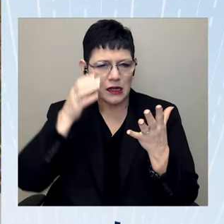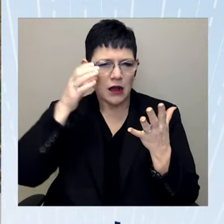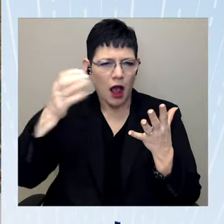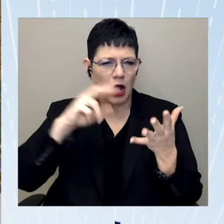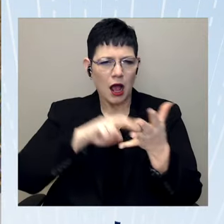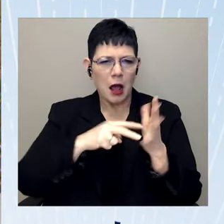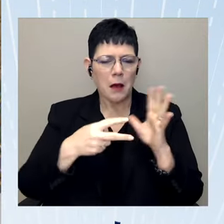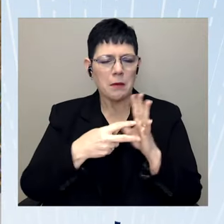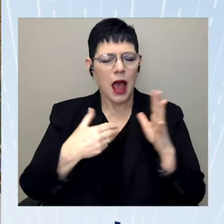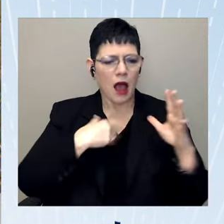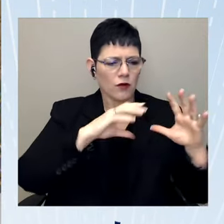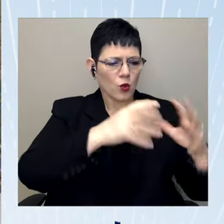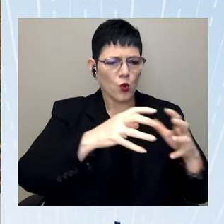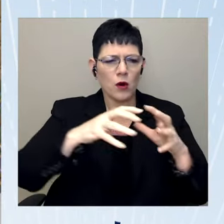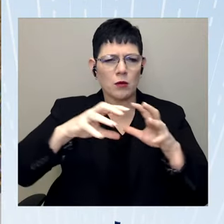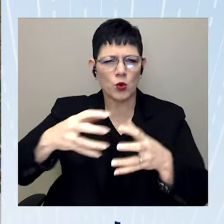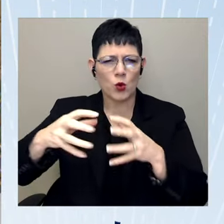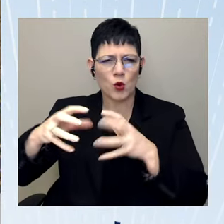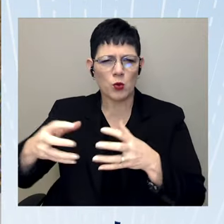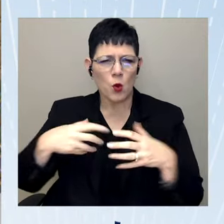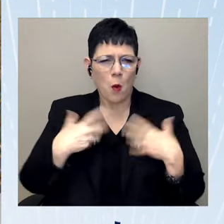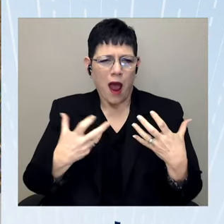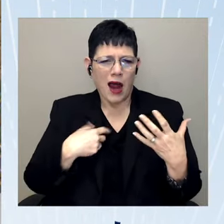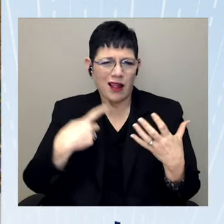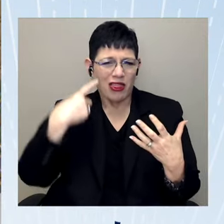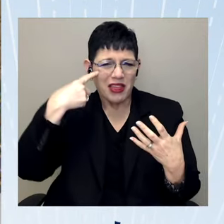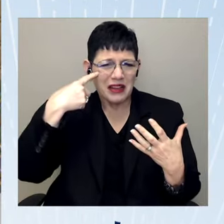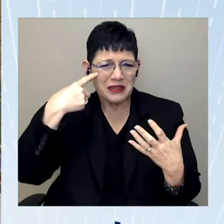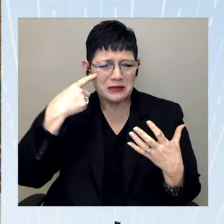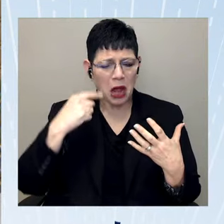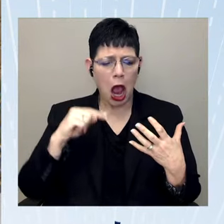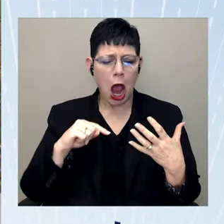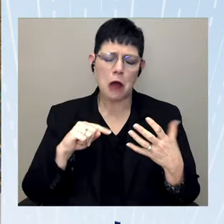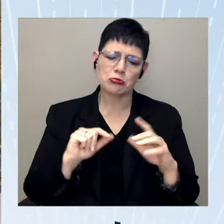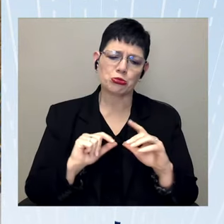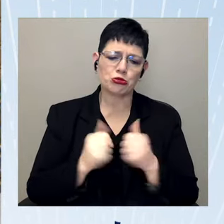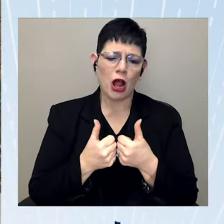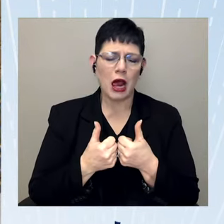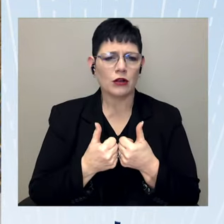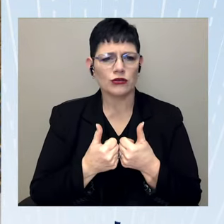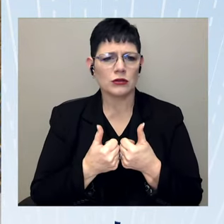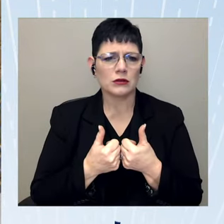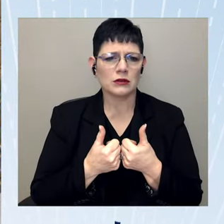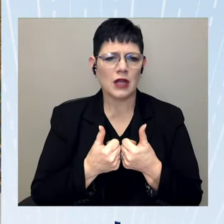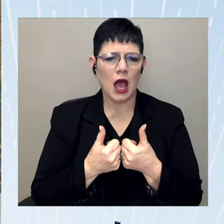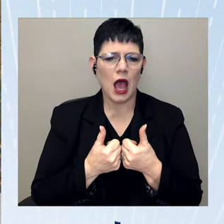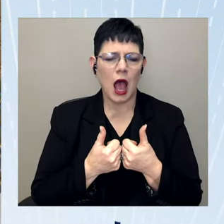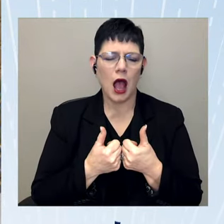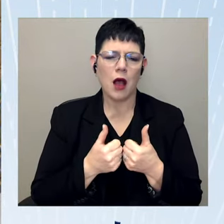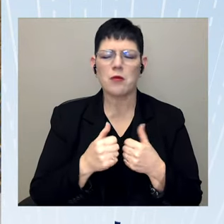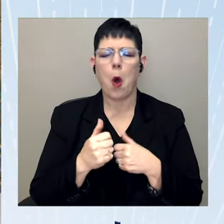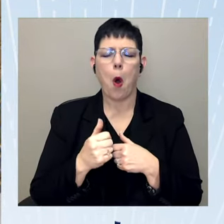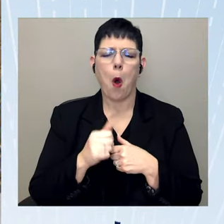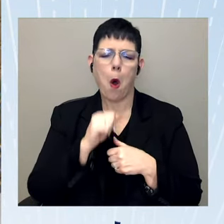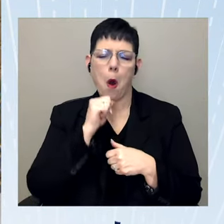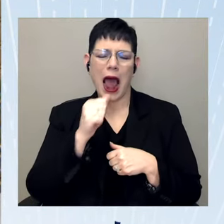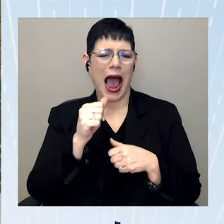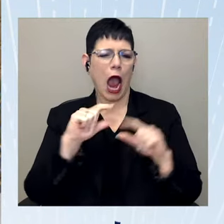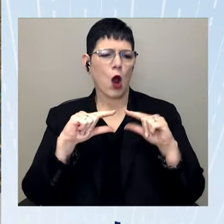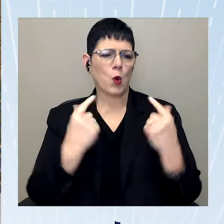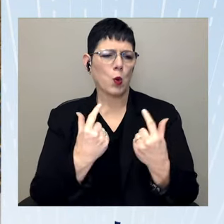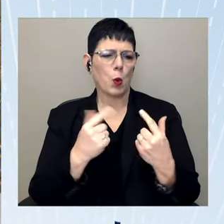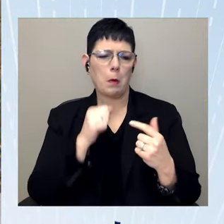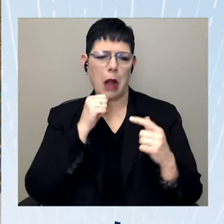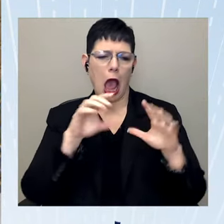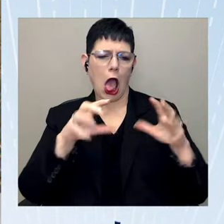of people who want us to think that these challenges are individuals' problems, families' problems, not